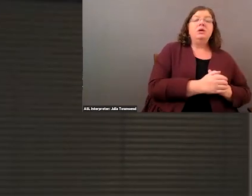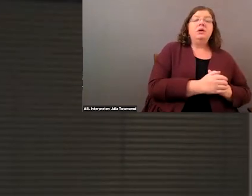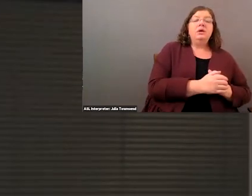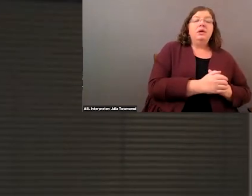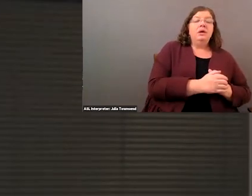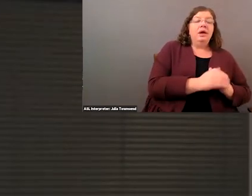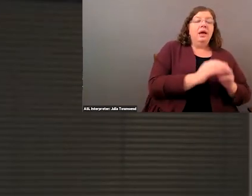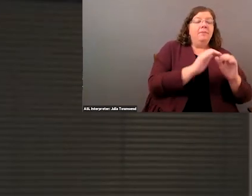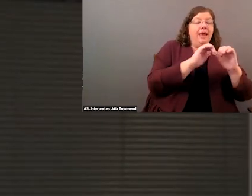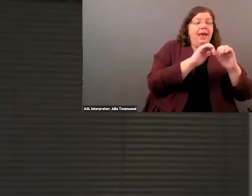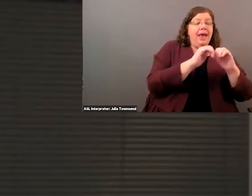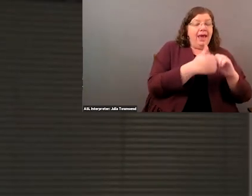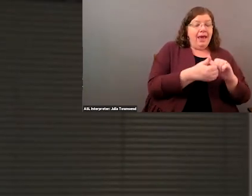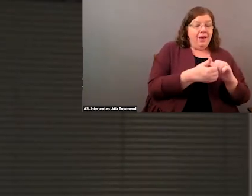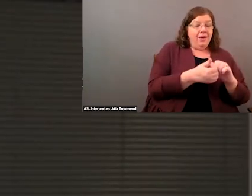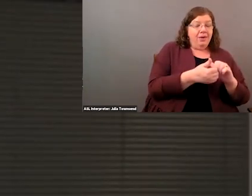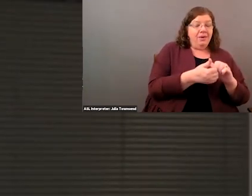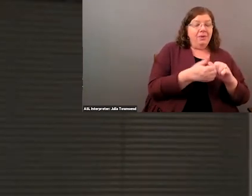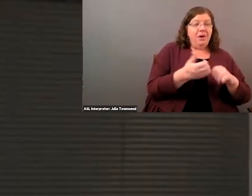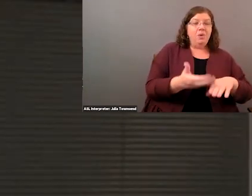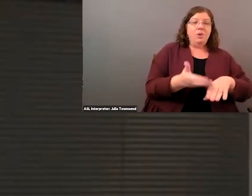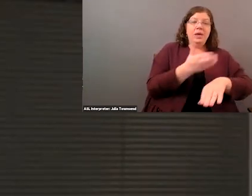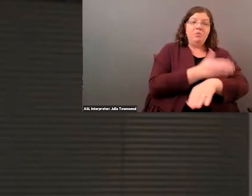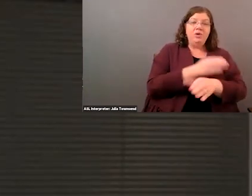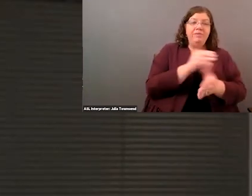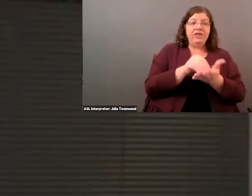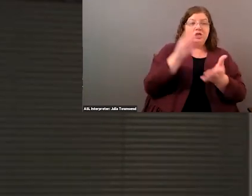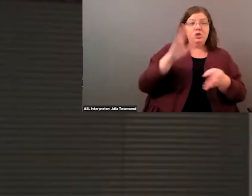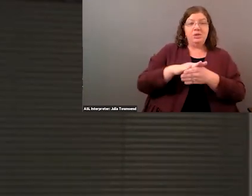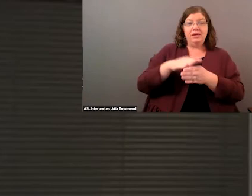much interested in hearing about that. Thank you.